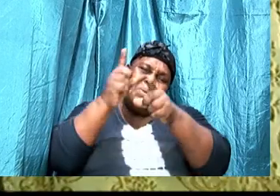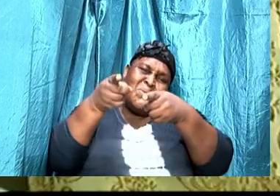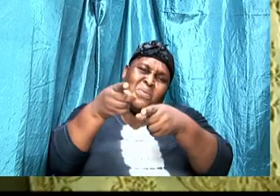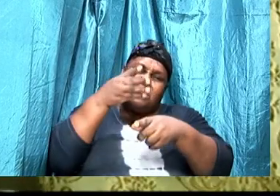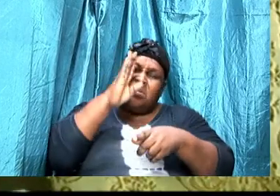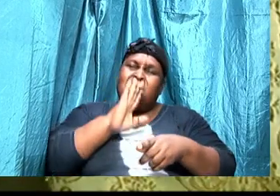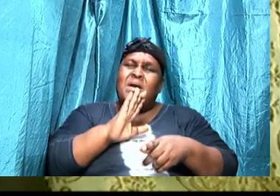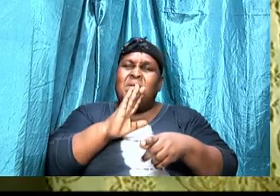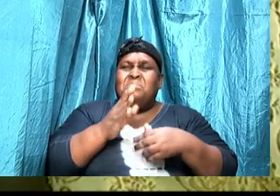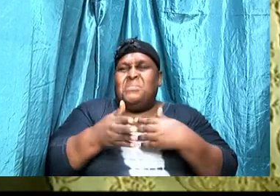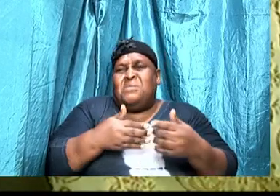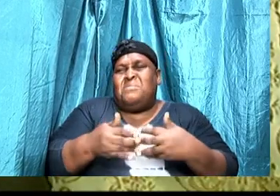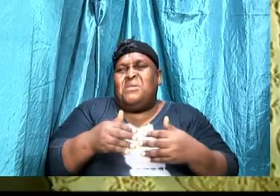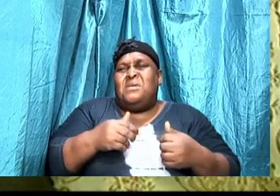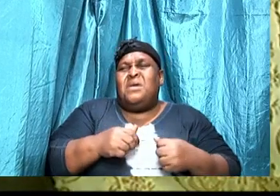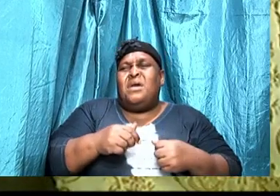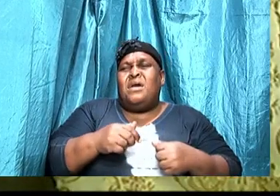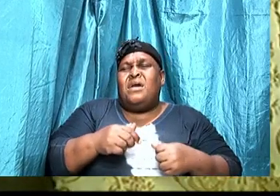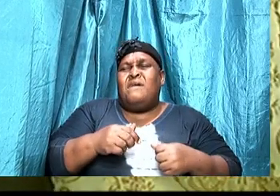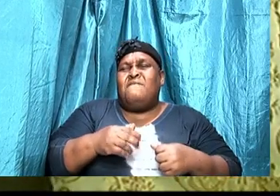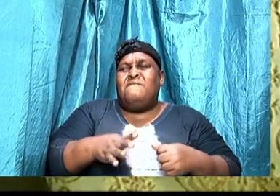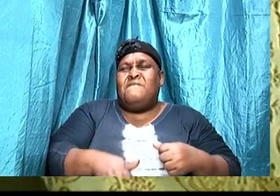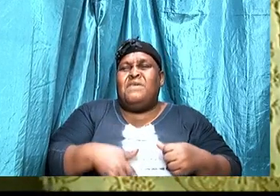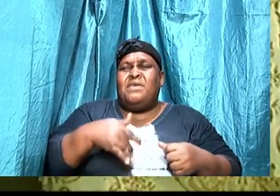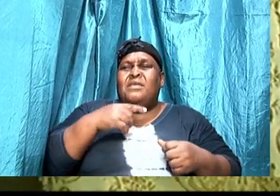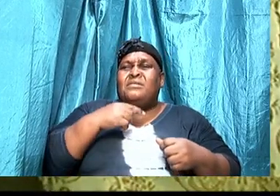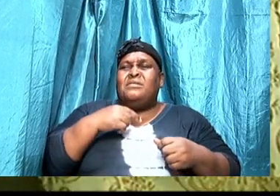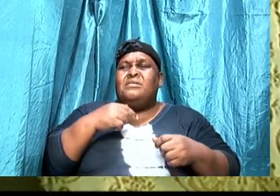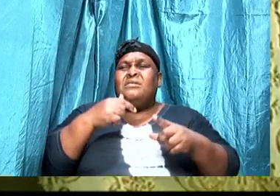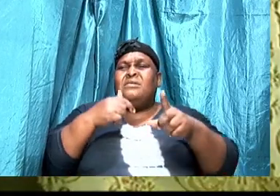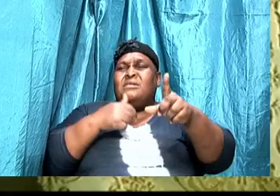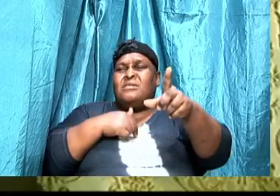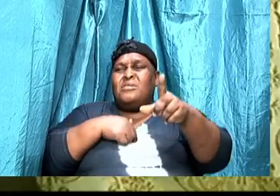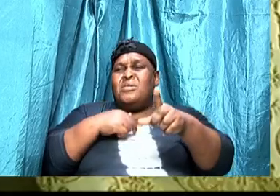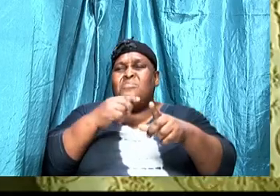righteous. But the point I'm making is that